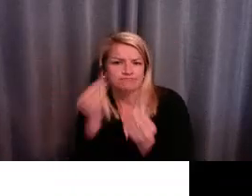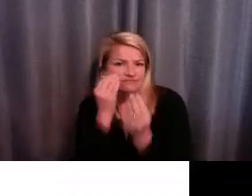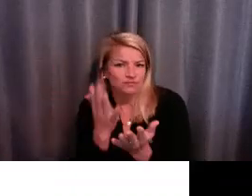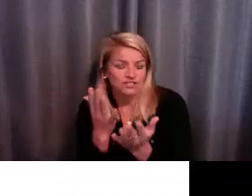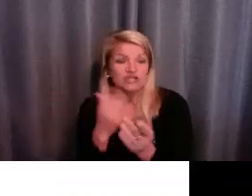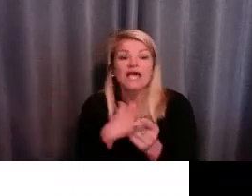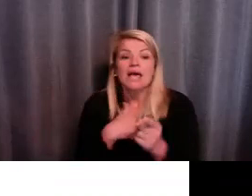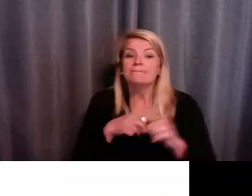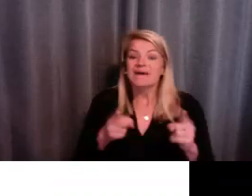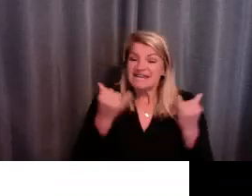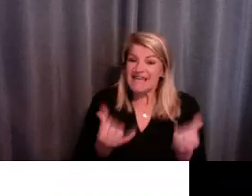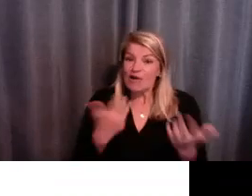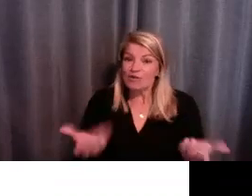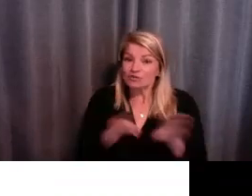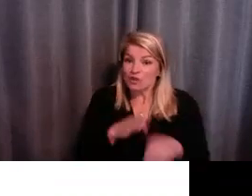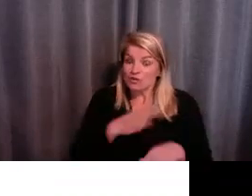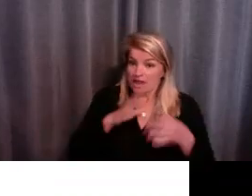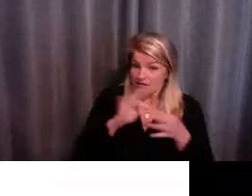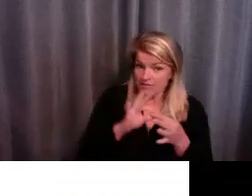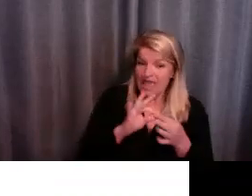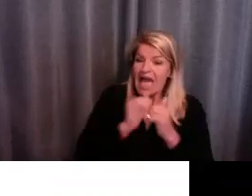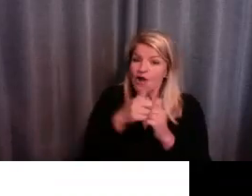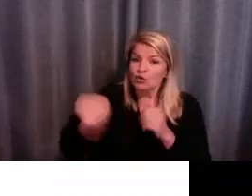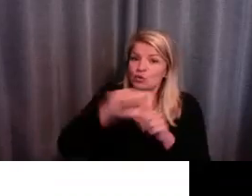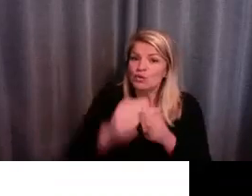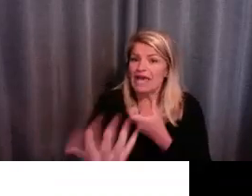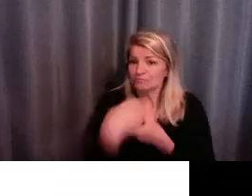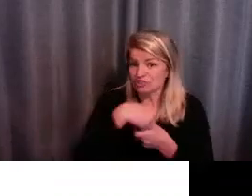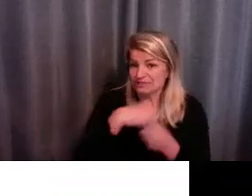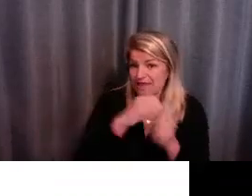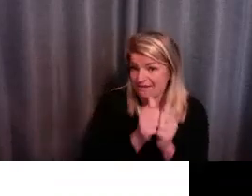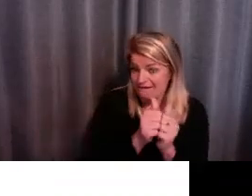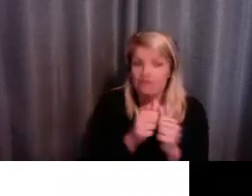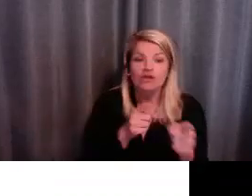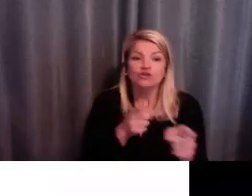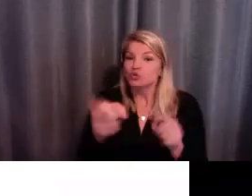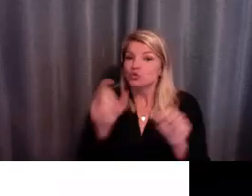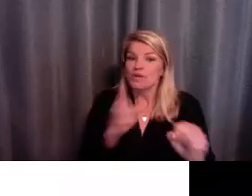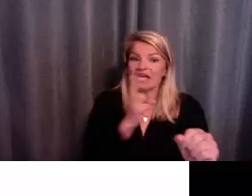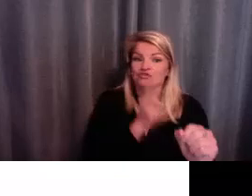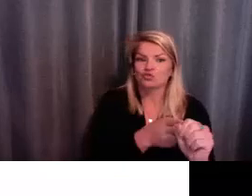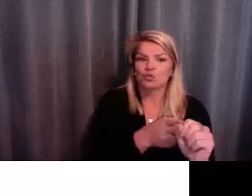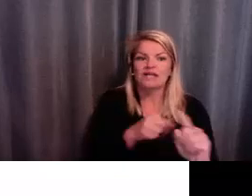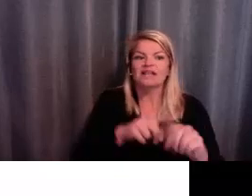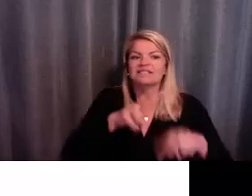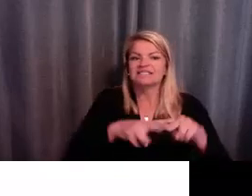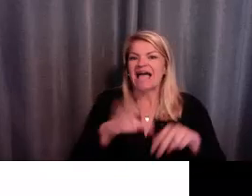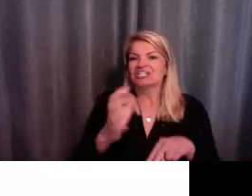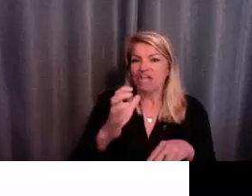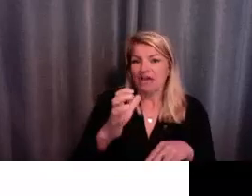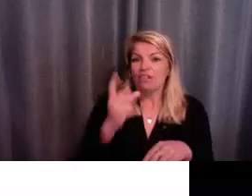with sharing with you the ways that you can participate. That is by joining the Slack channel of the Minimum Standards